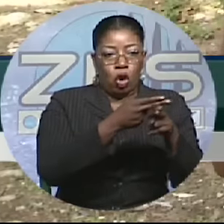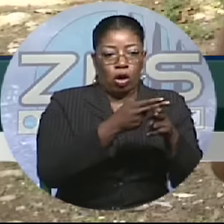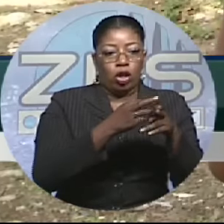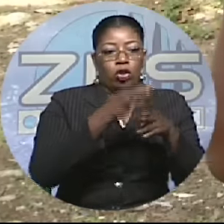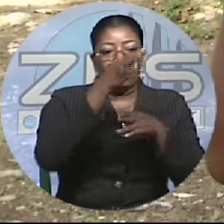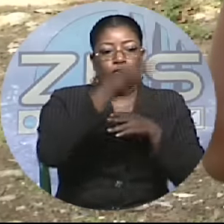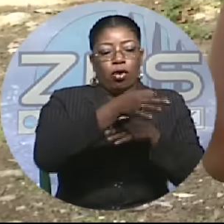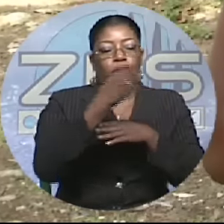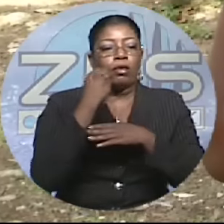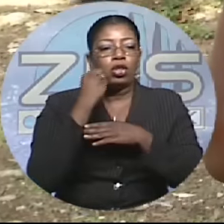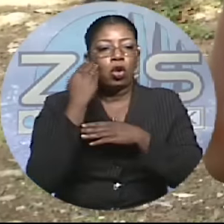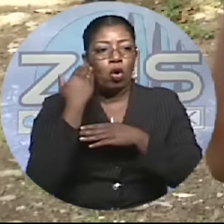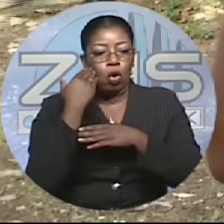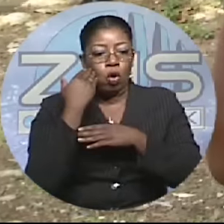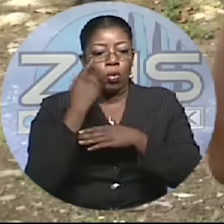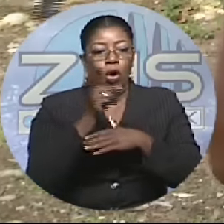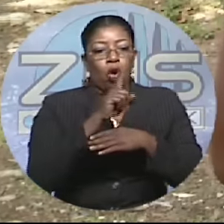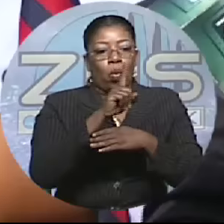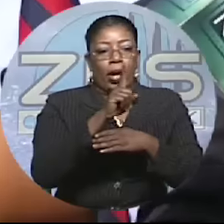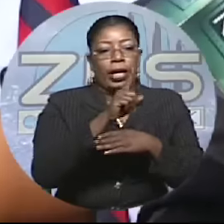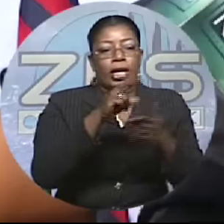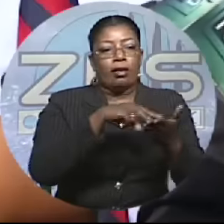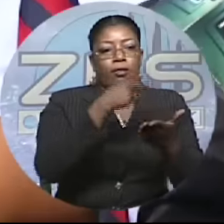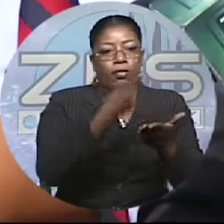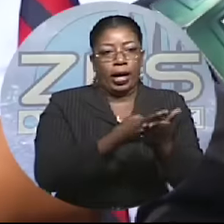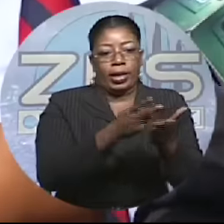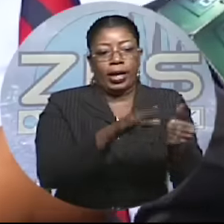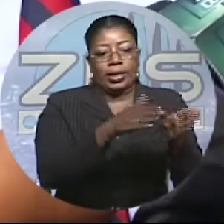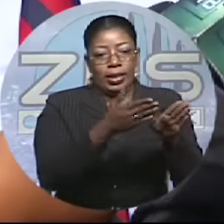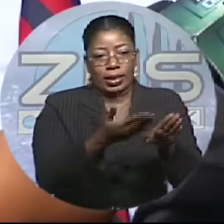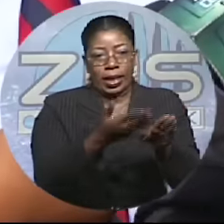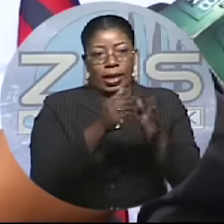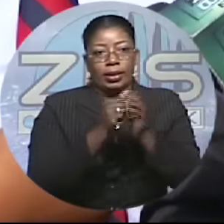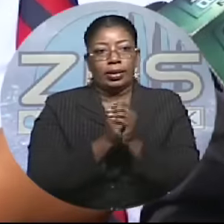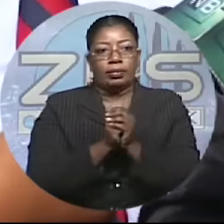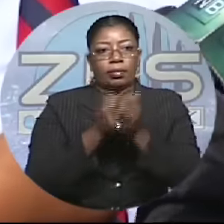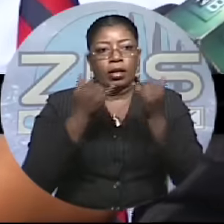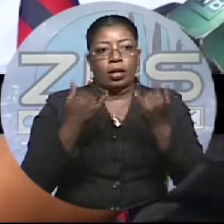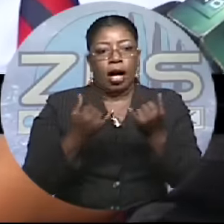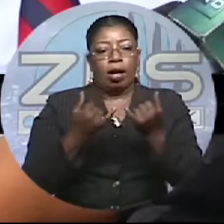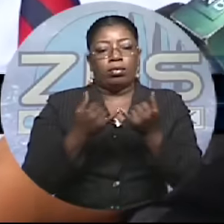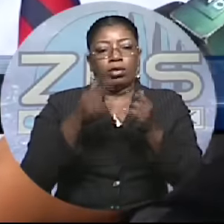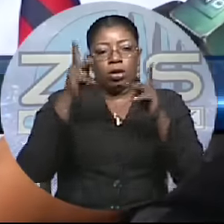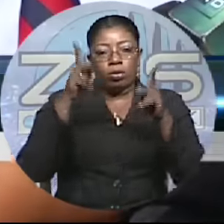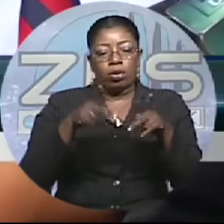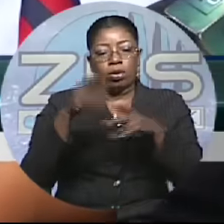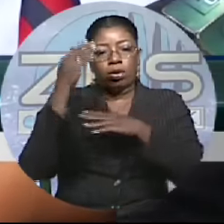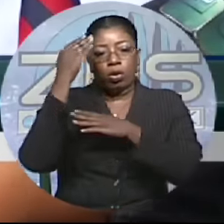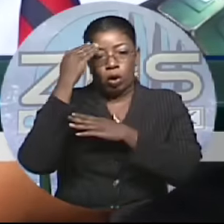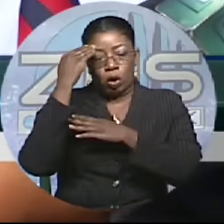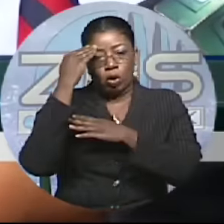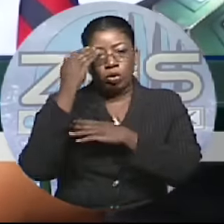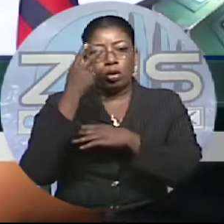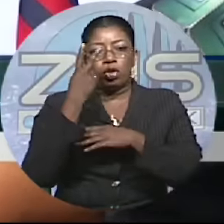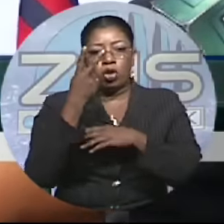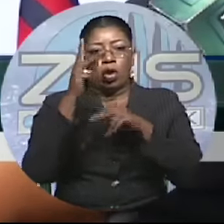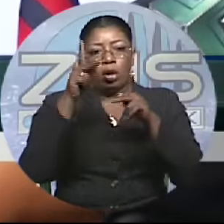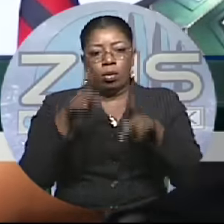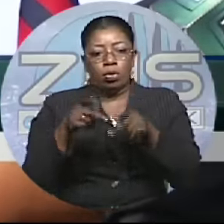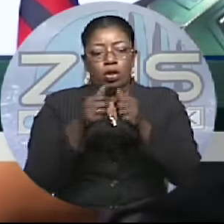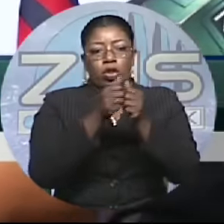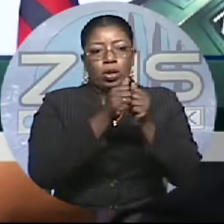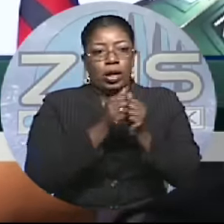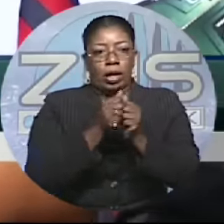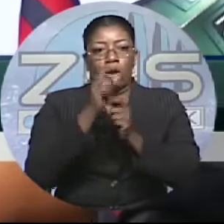front of his residence where he collapsed and died. Persons unknown approach him. I believe at least two persons were together. One of